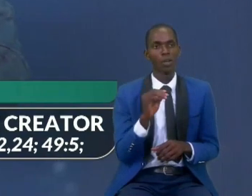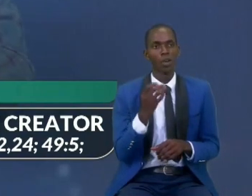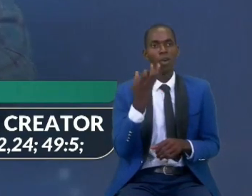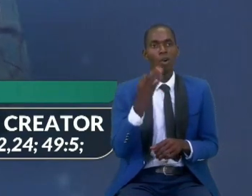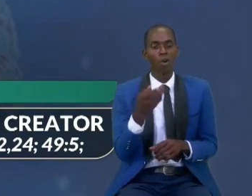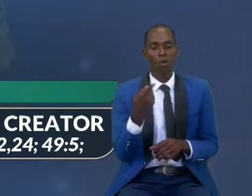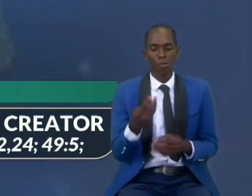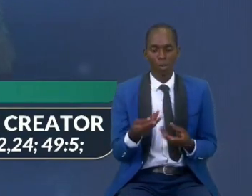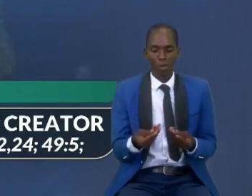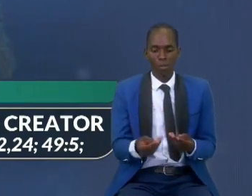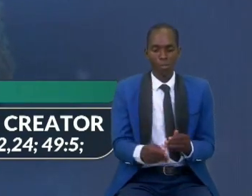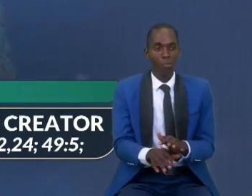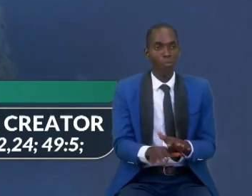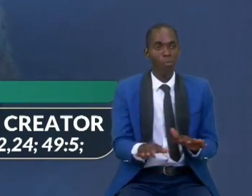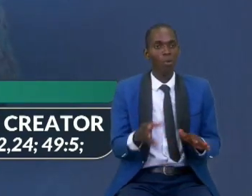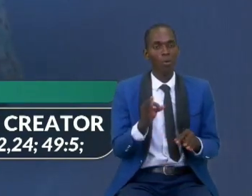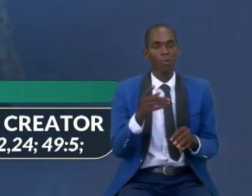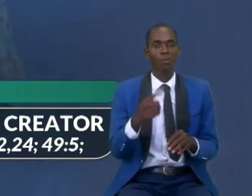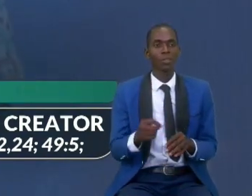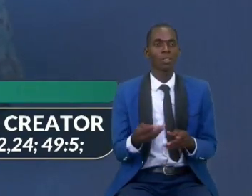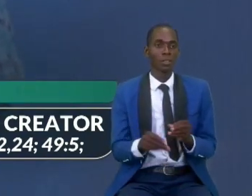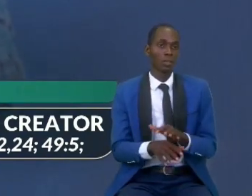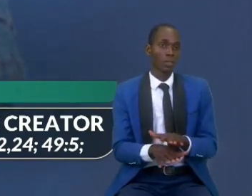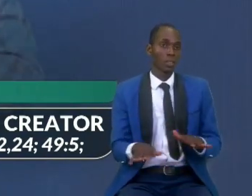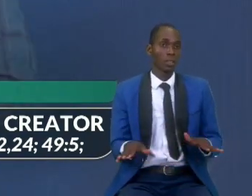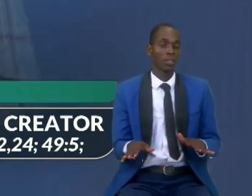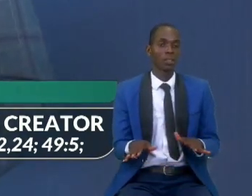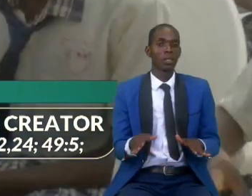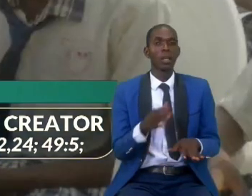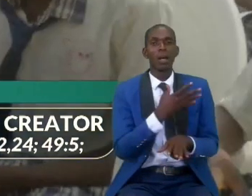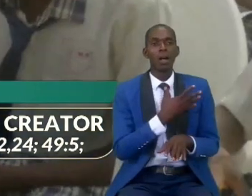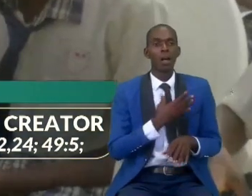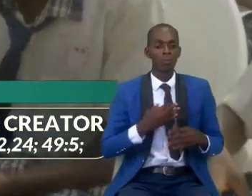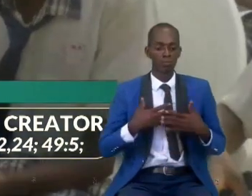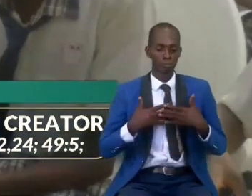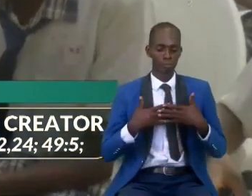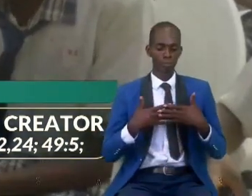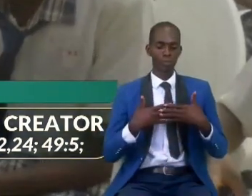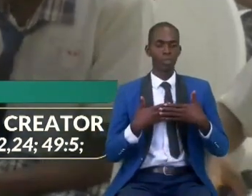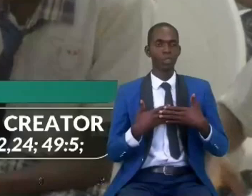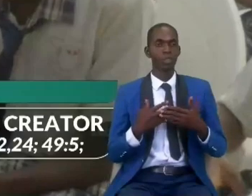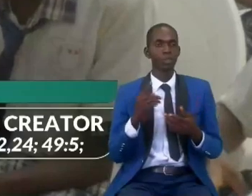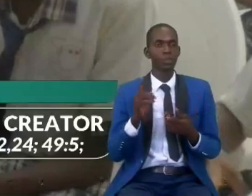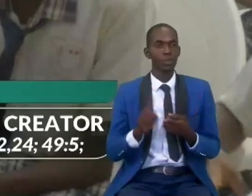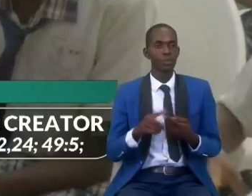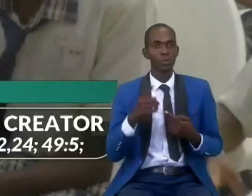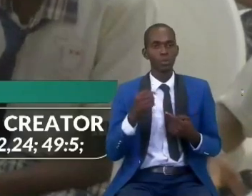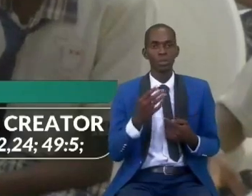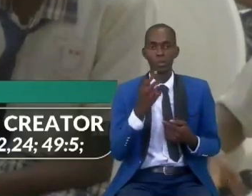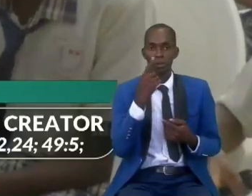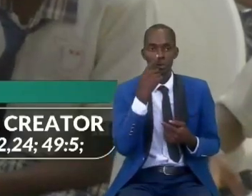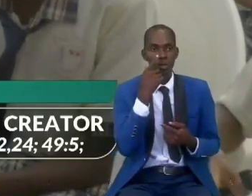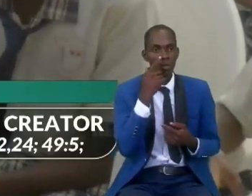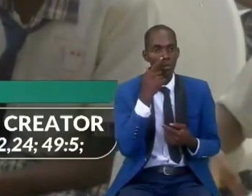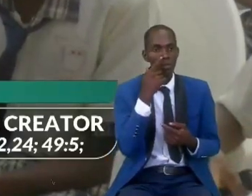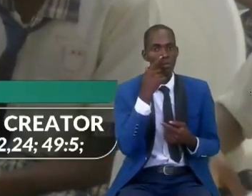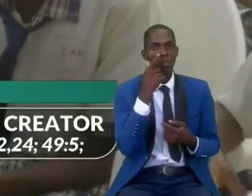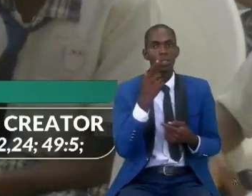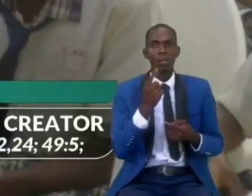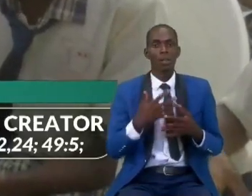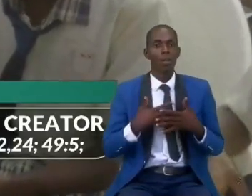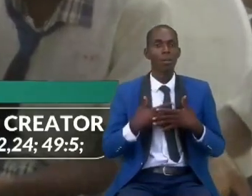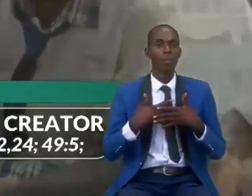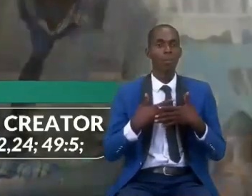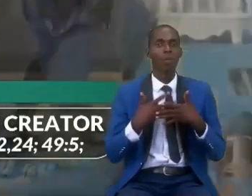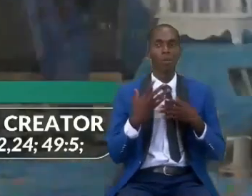and breathed into his nostrils the breath of life, and man